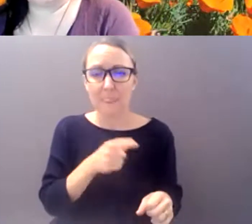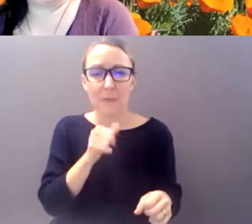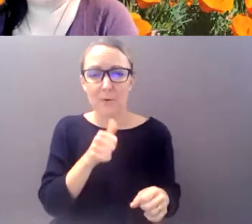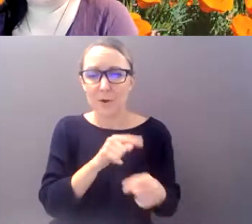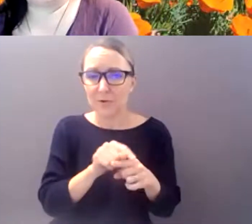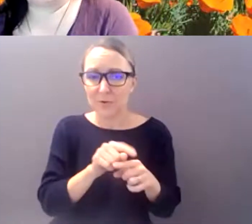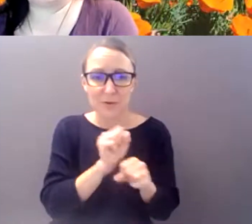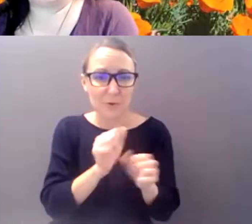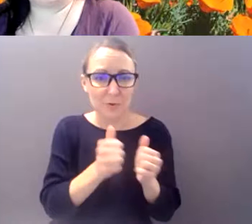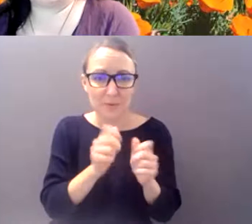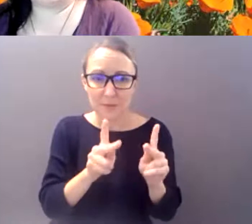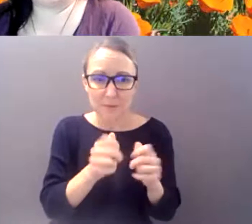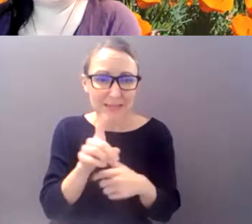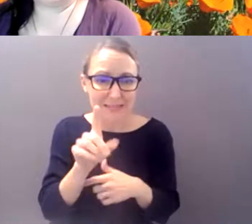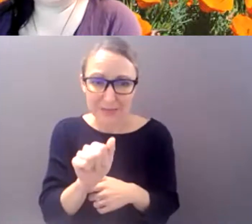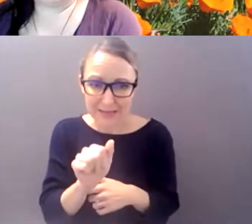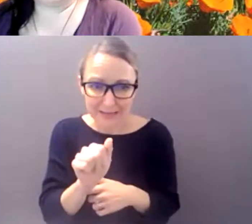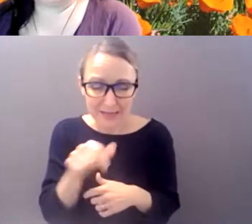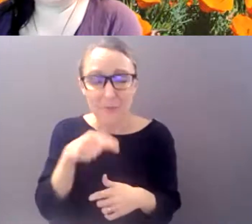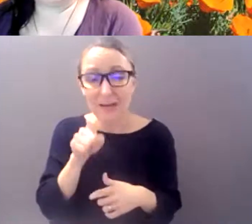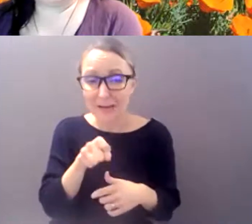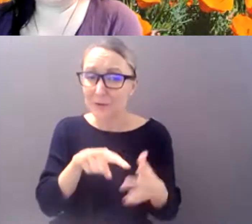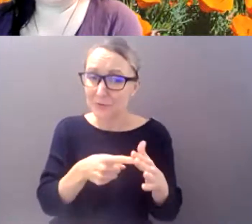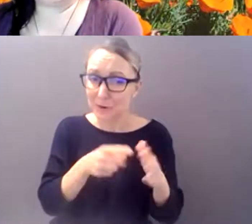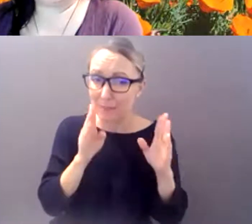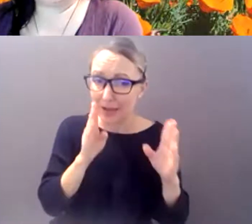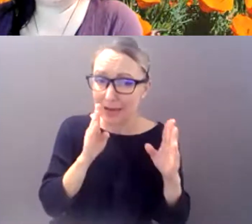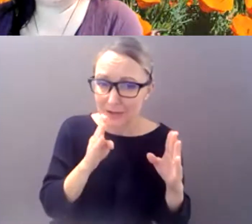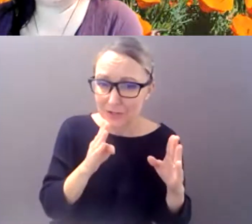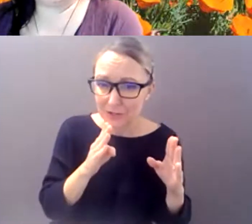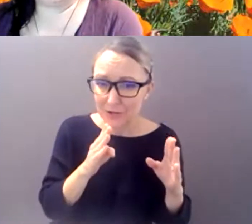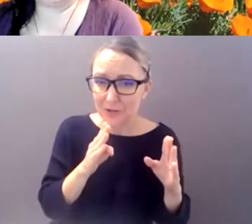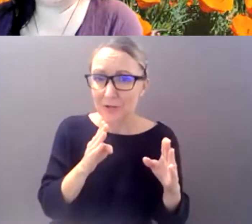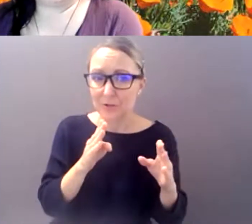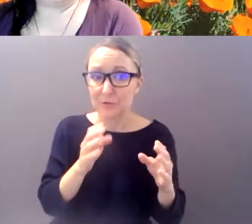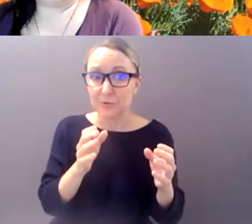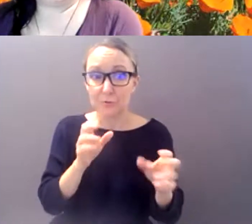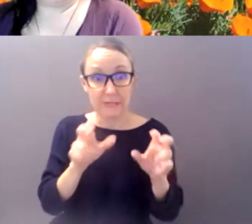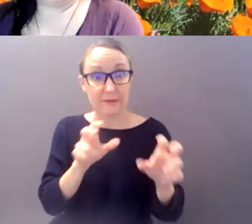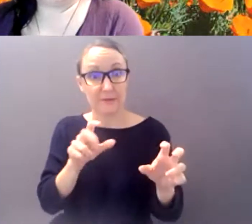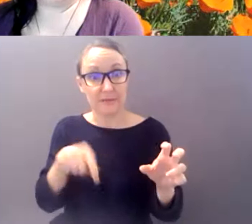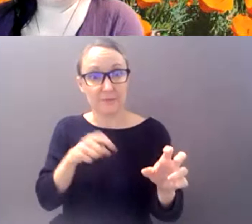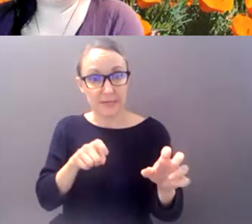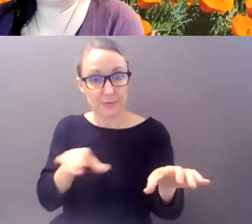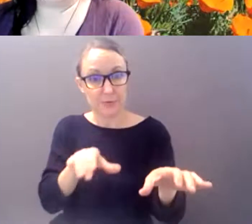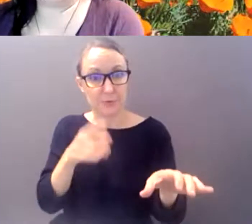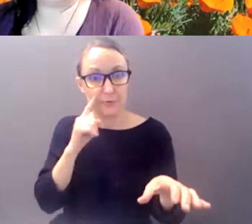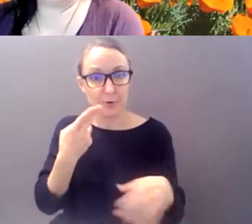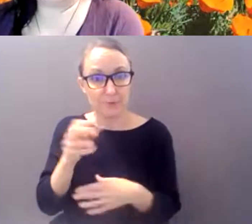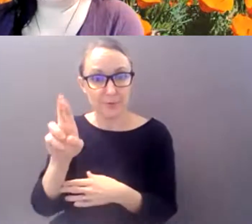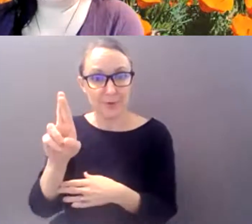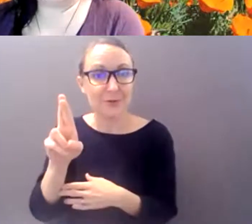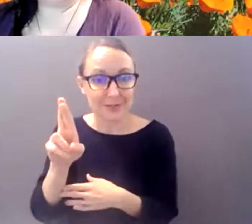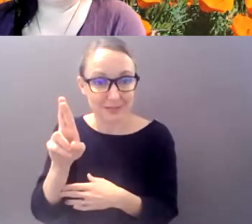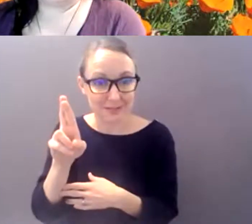persons with disabilities. And we need to start paying attention to the investment that we have to make in our human resources